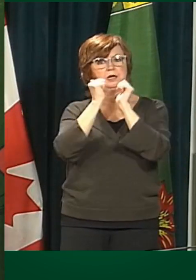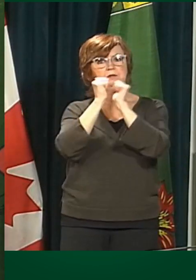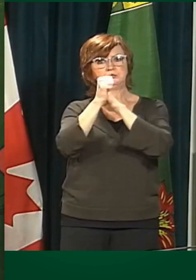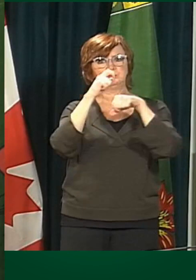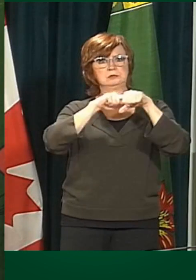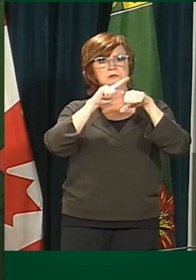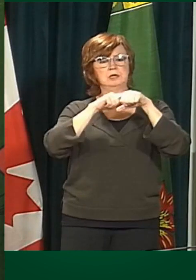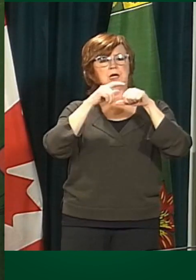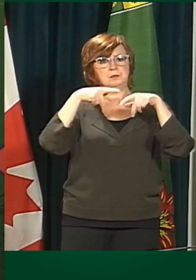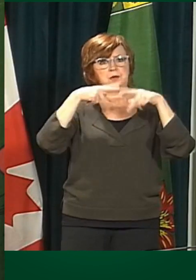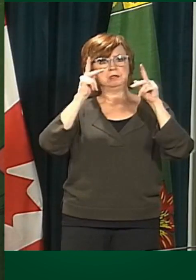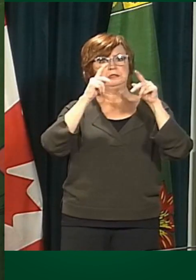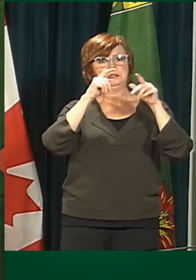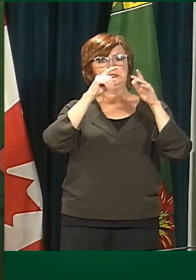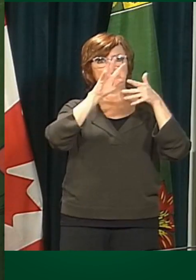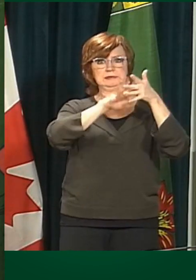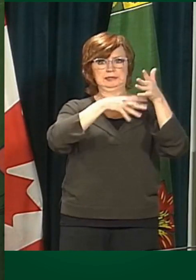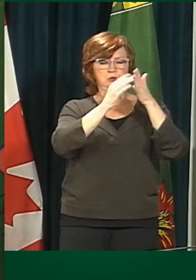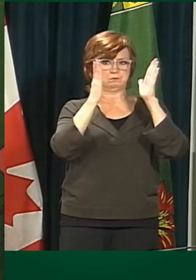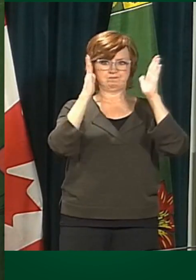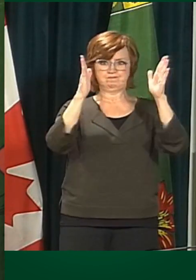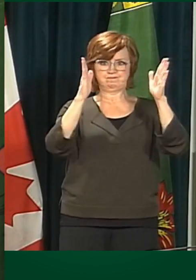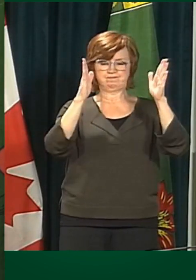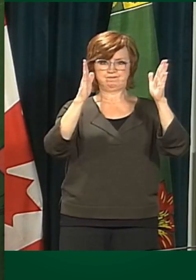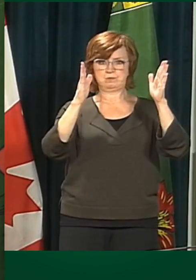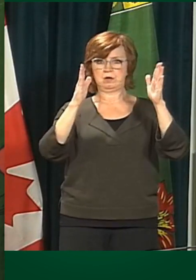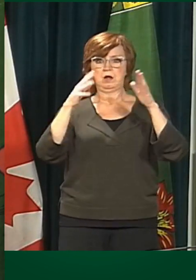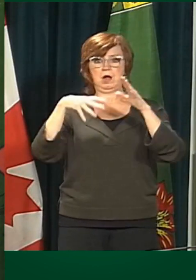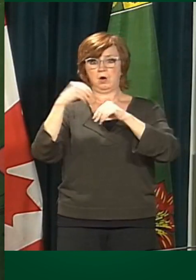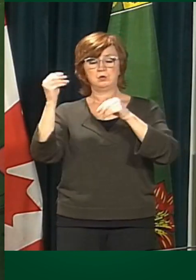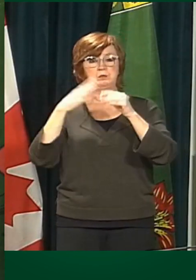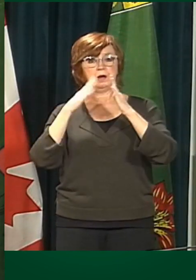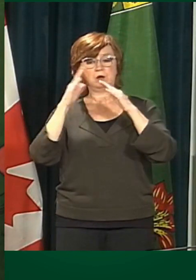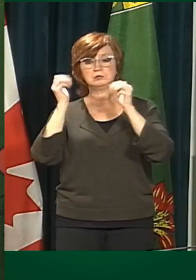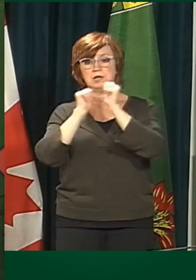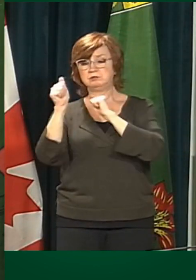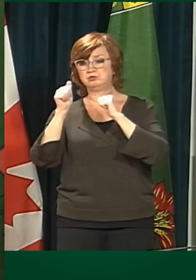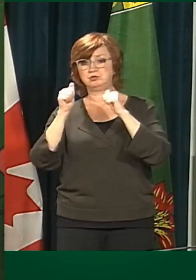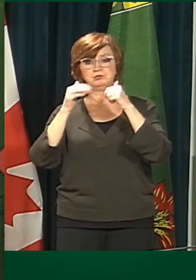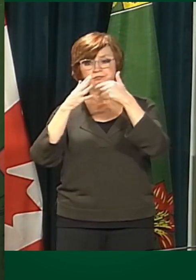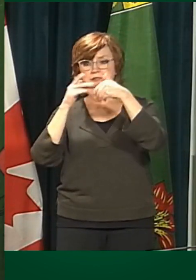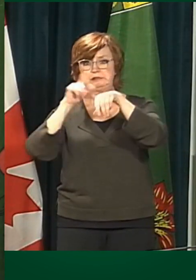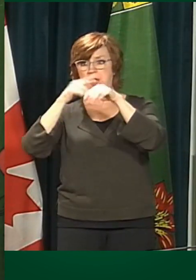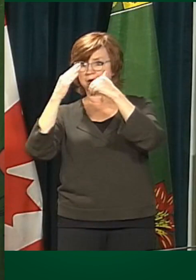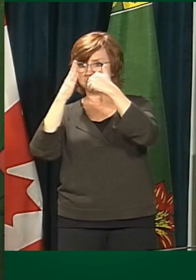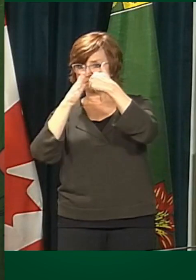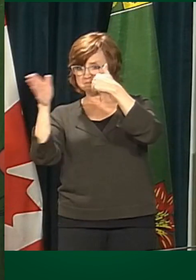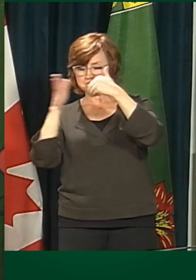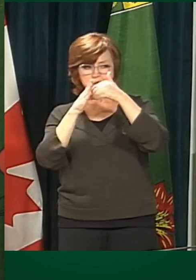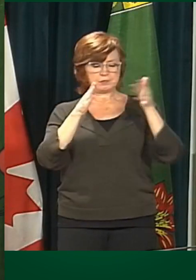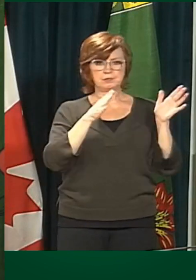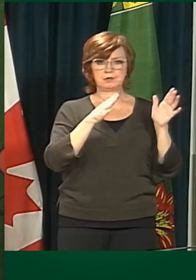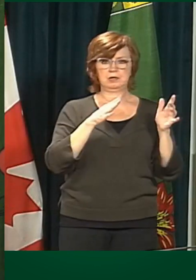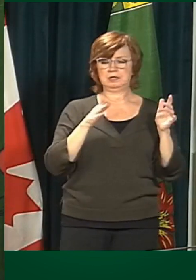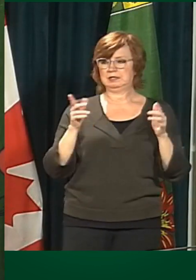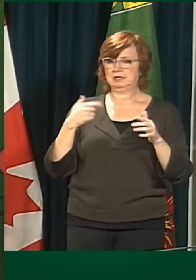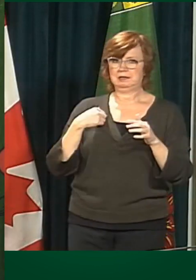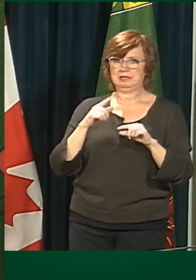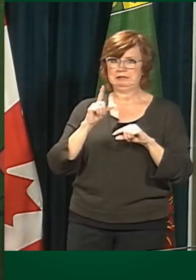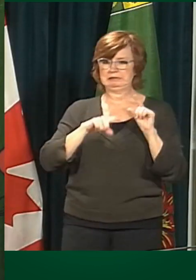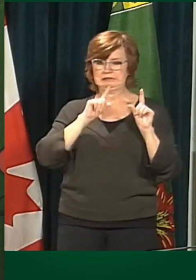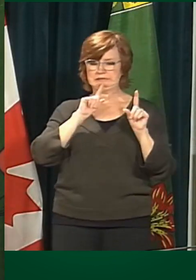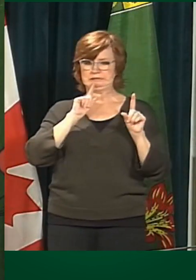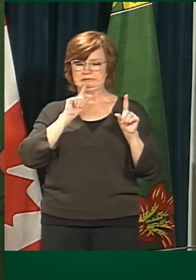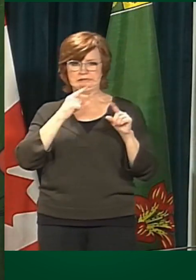I would still defer to, and I'll request tomorrow that when the SHA is doing the technical briefing, I'll request them to have